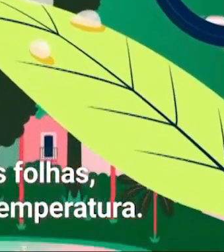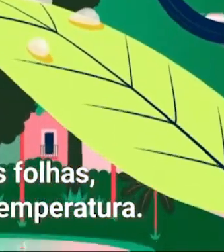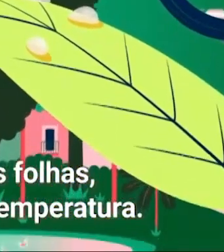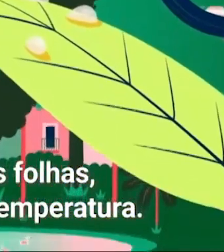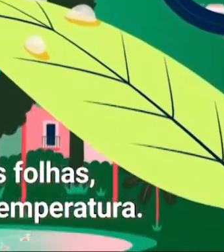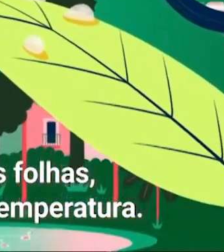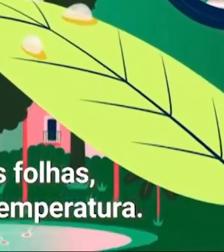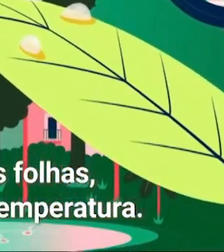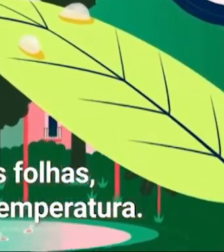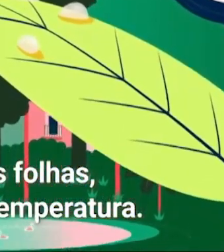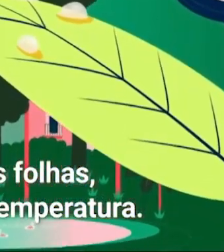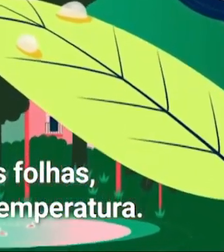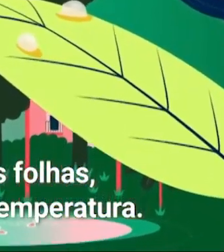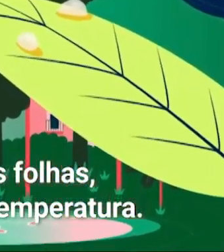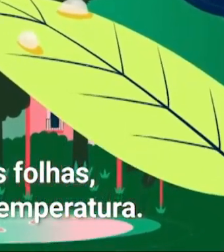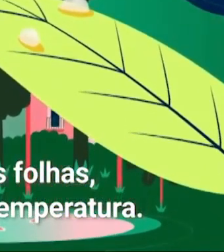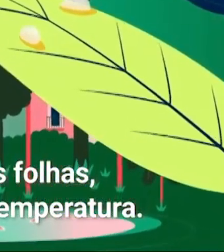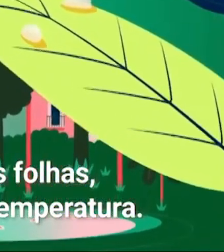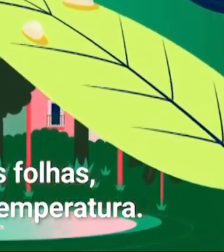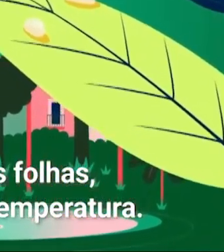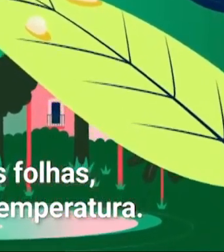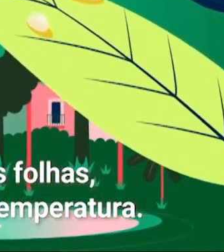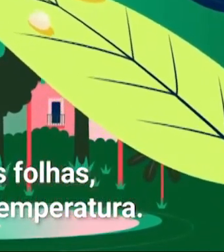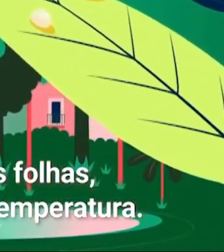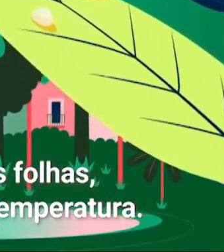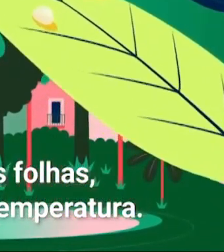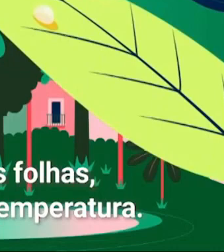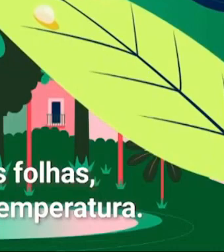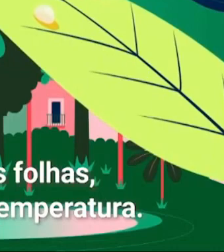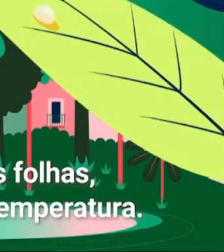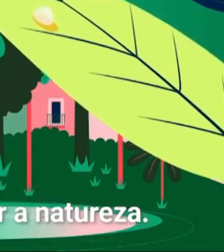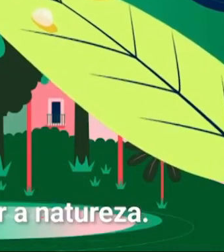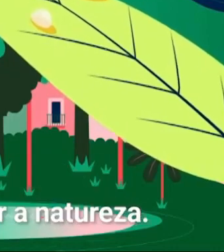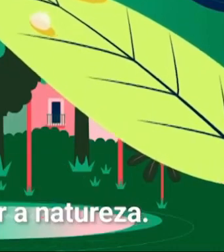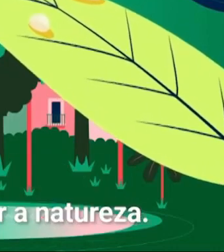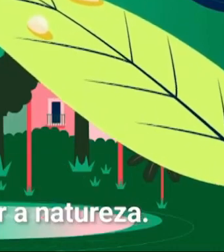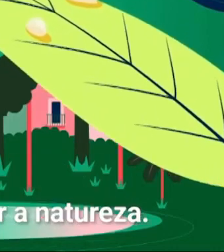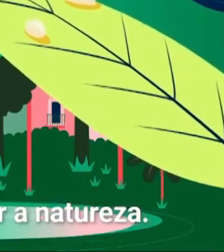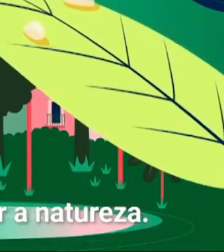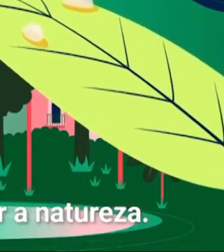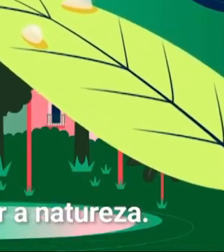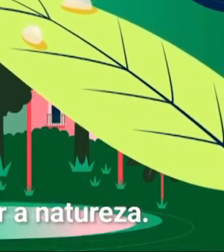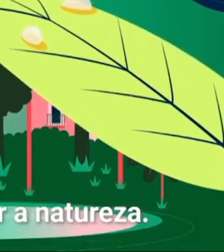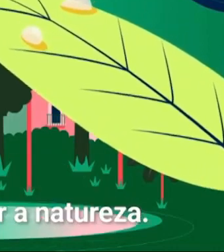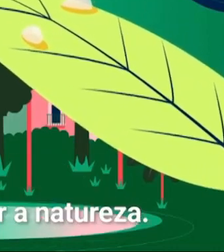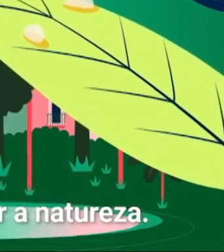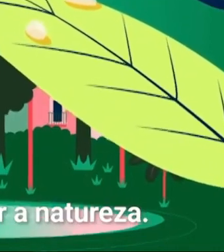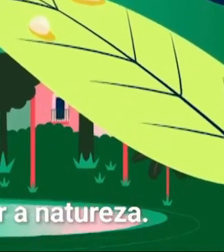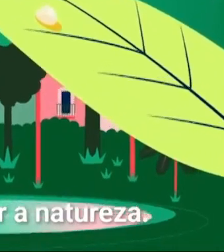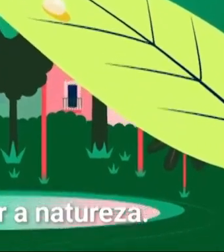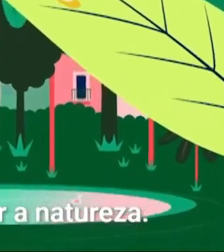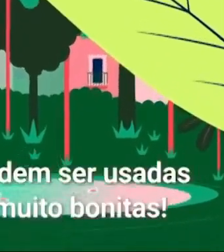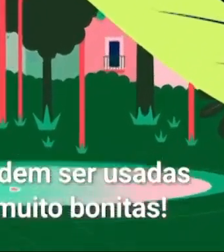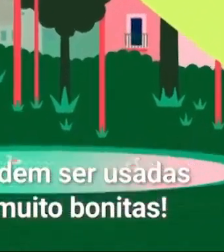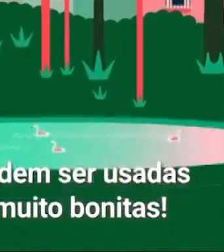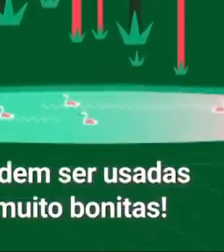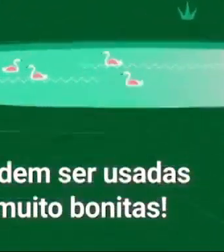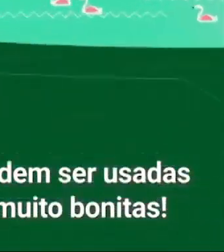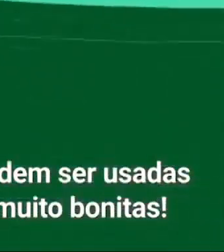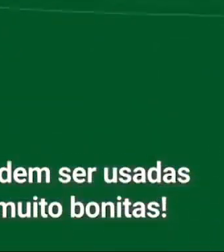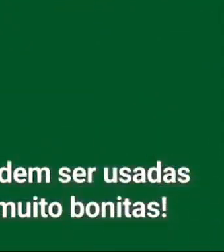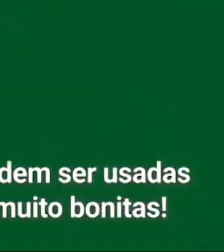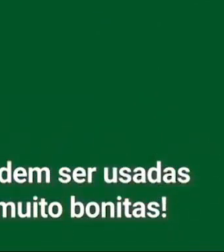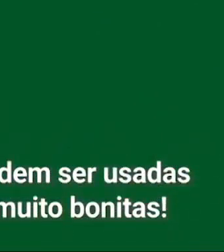by sweating. And urban lakes and rivers also help keep temperatures low. And by using nature, we get extra benefits.